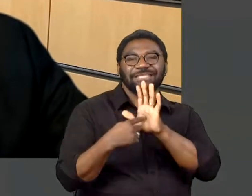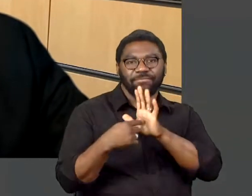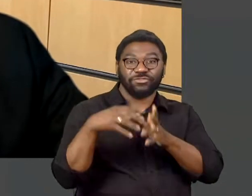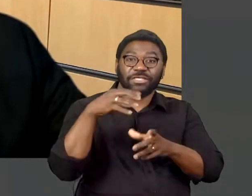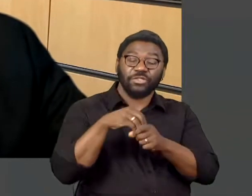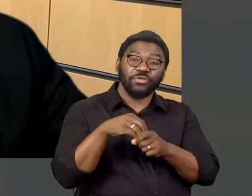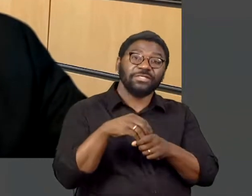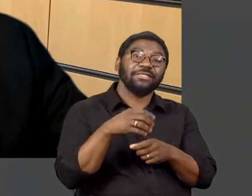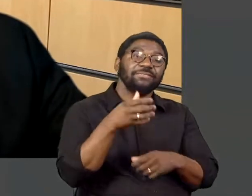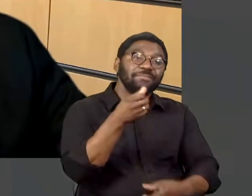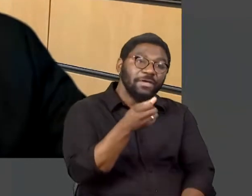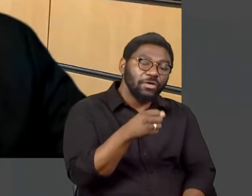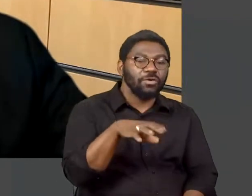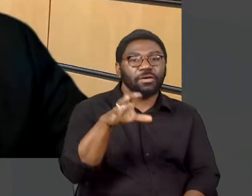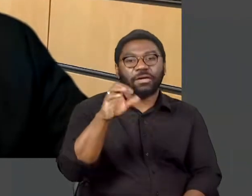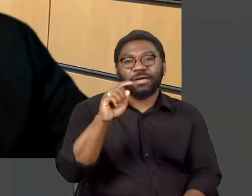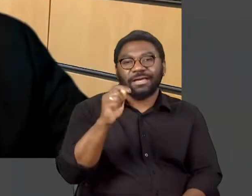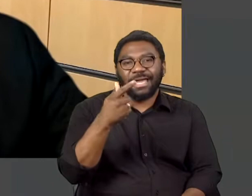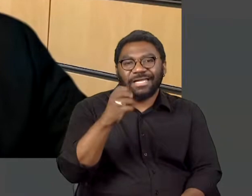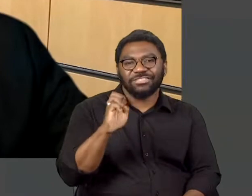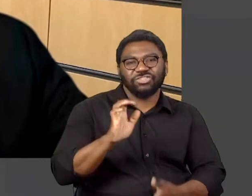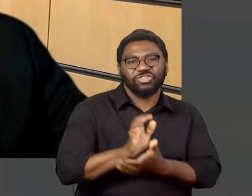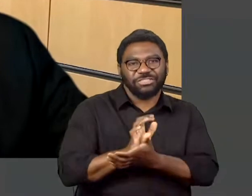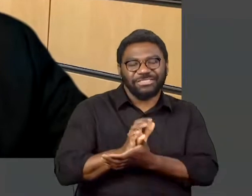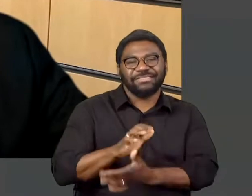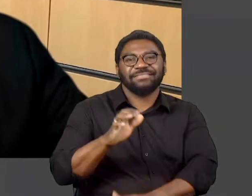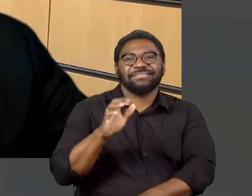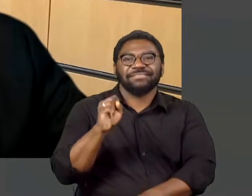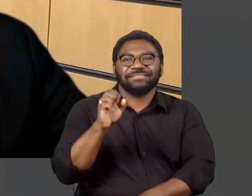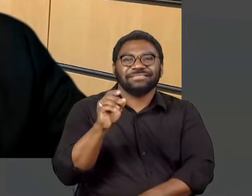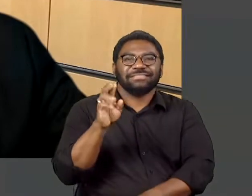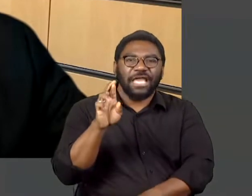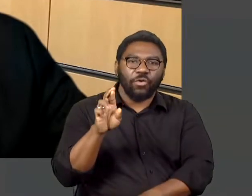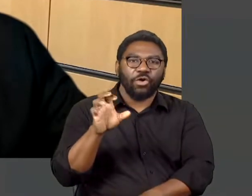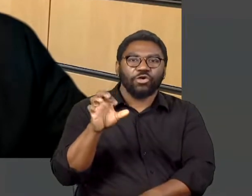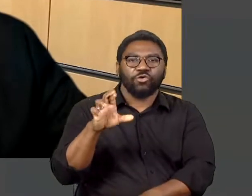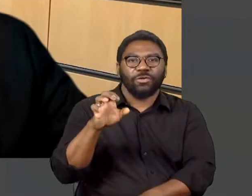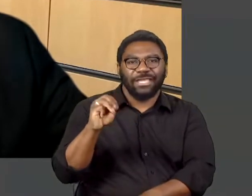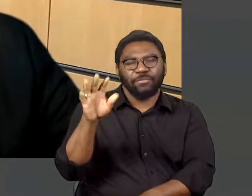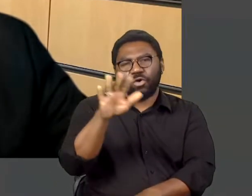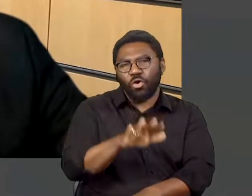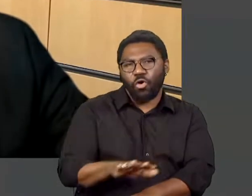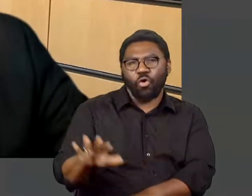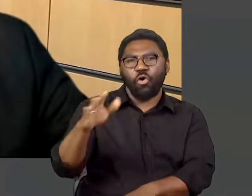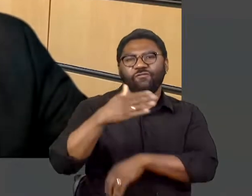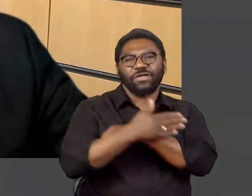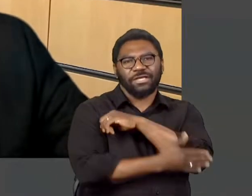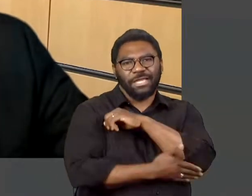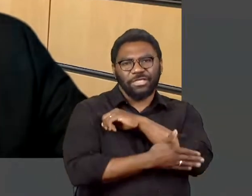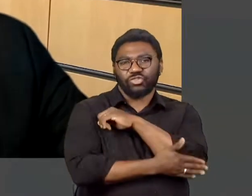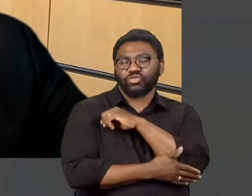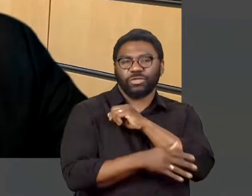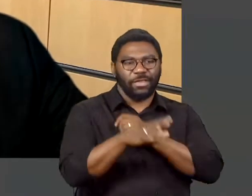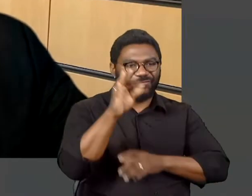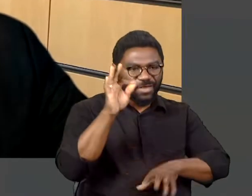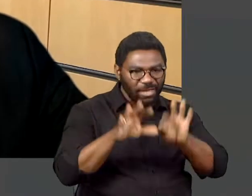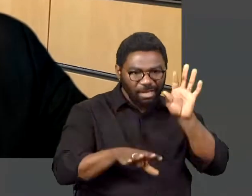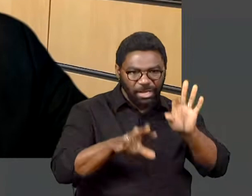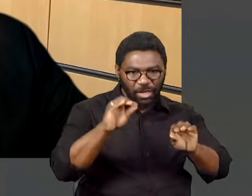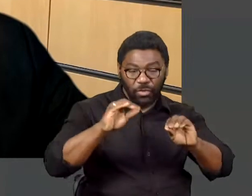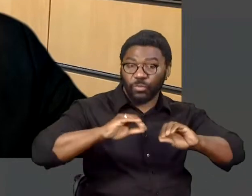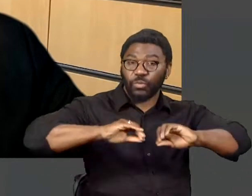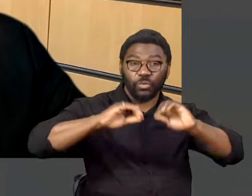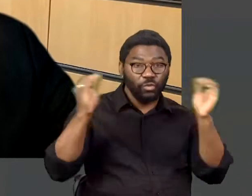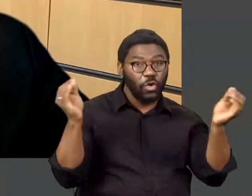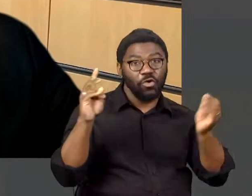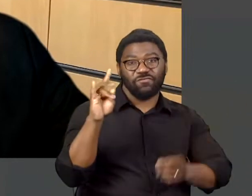products such as cottage cheese and sour cream from across the country, and determined that no live virus was present in these